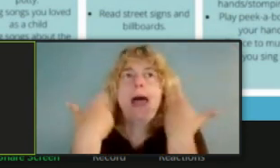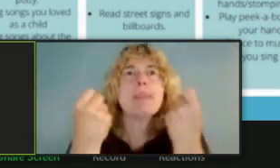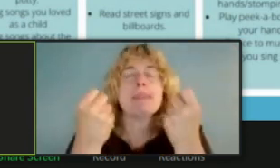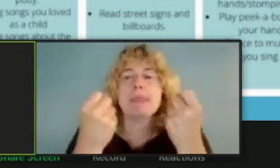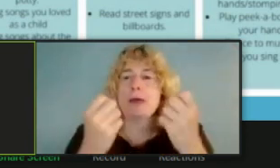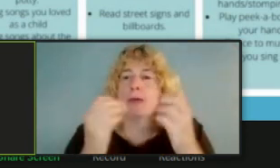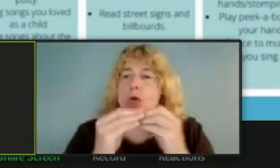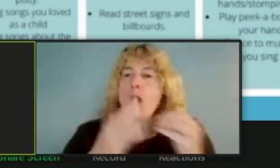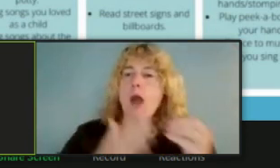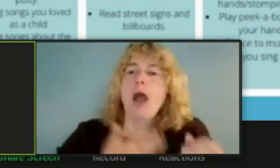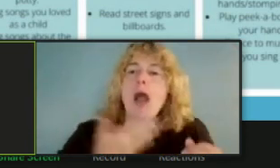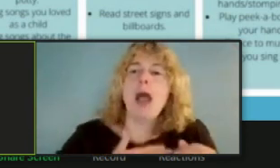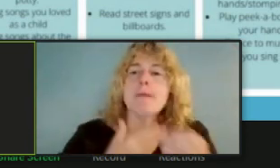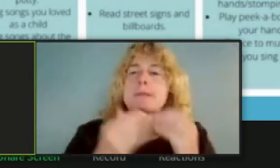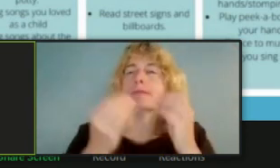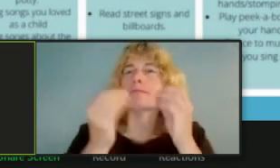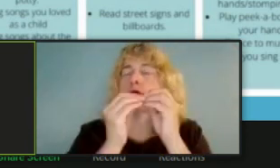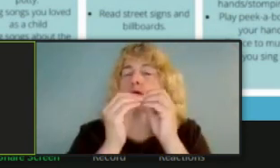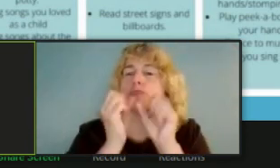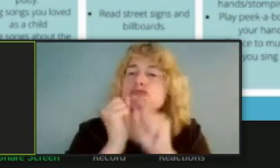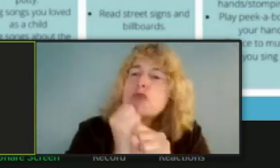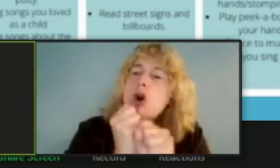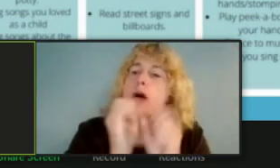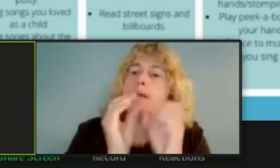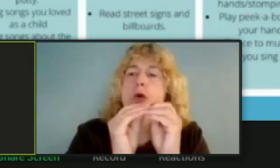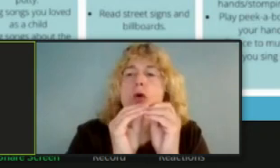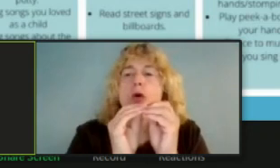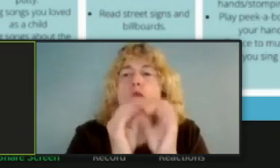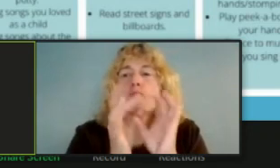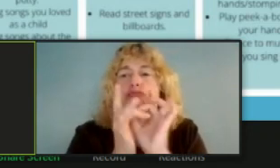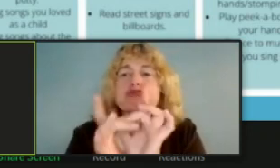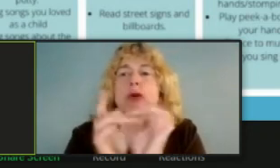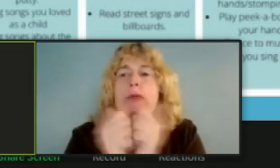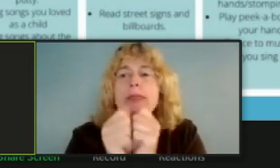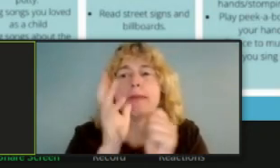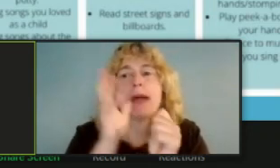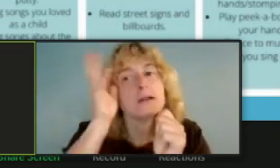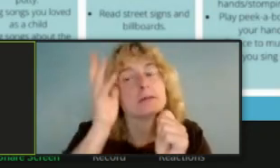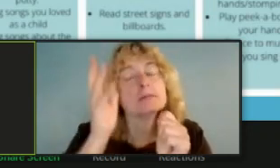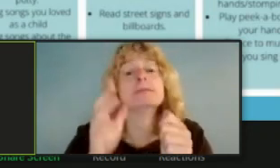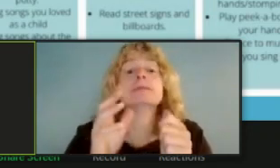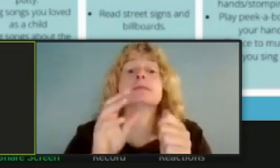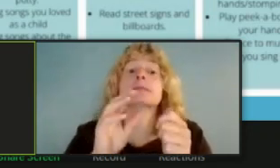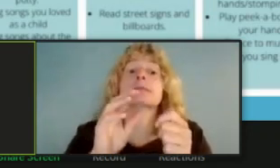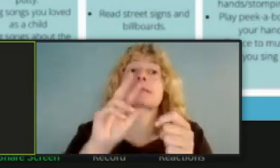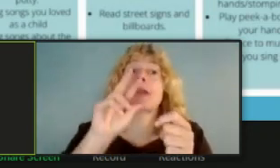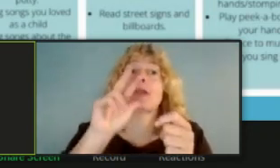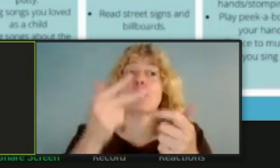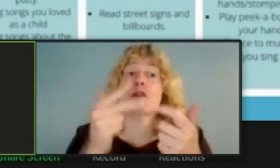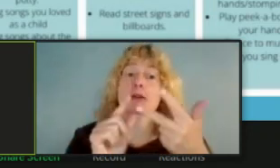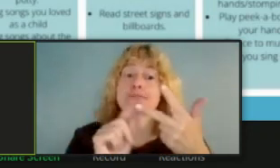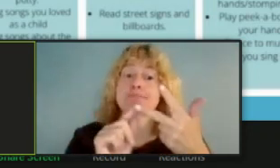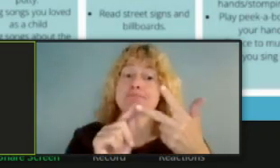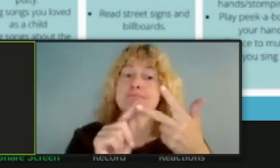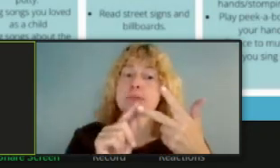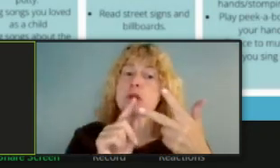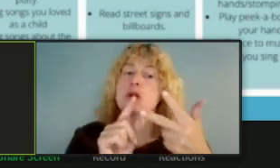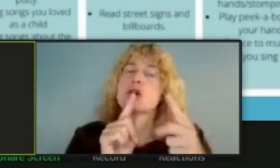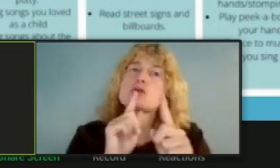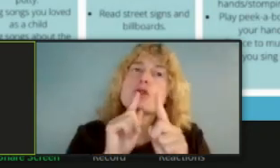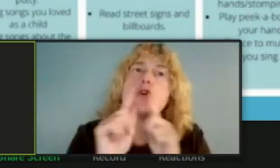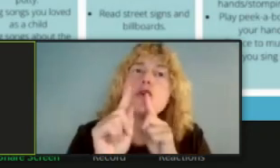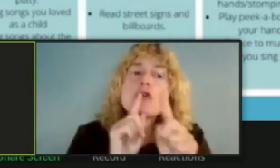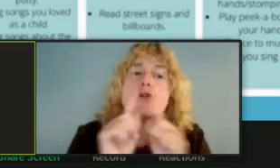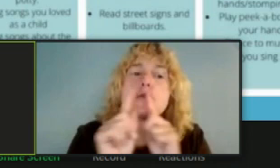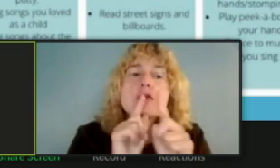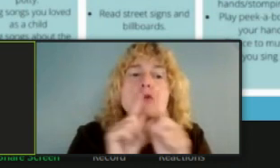more resilient and closer to the parent. Number 3 is talk. When riding in the car or bus,